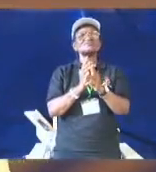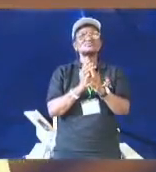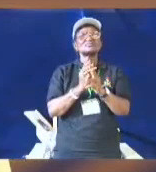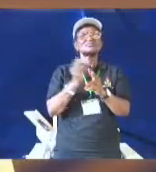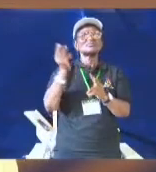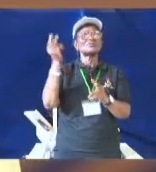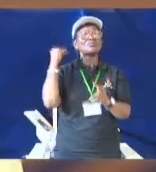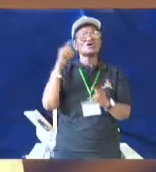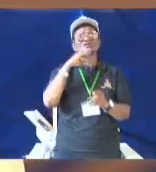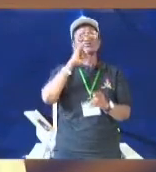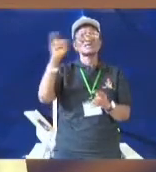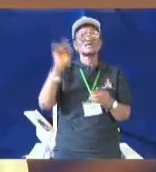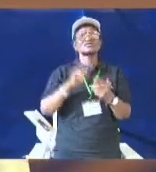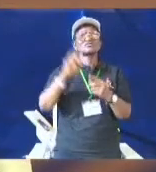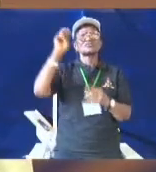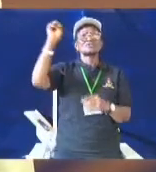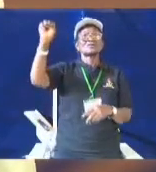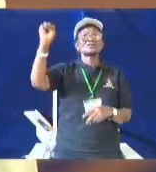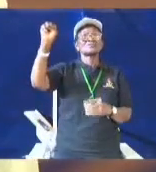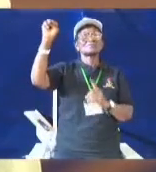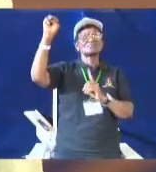was saying to him,